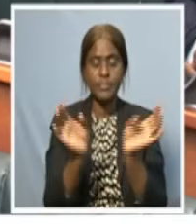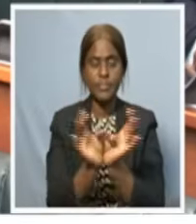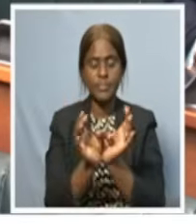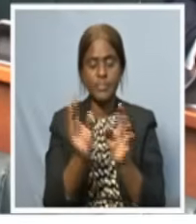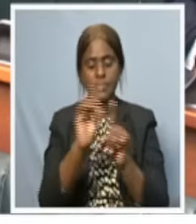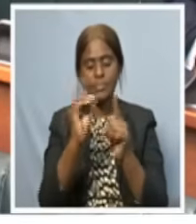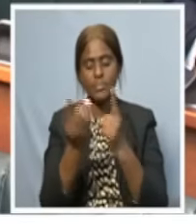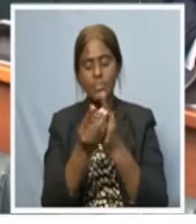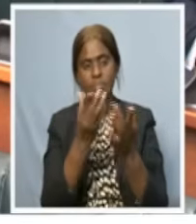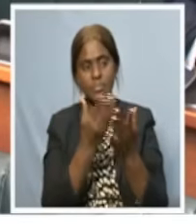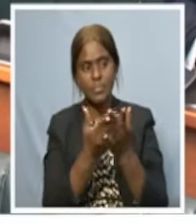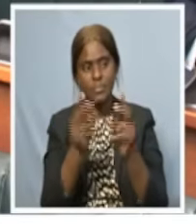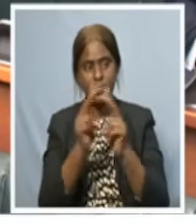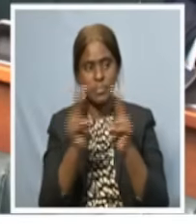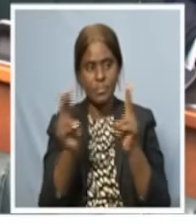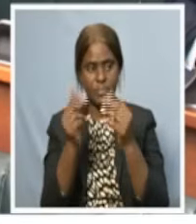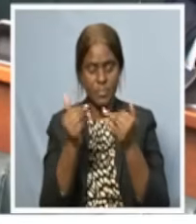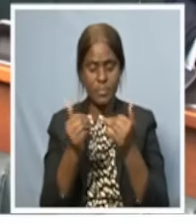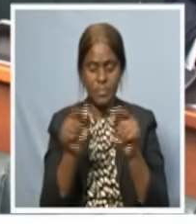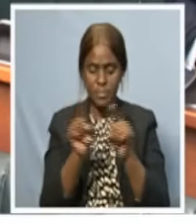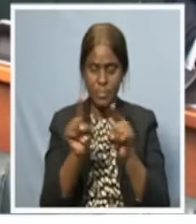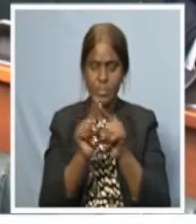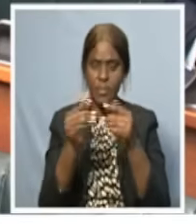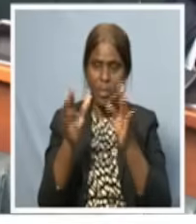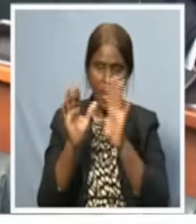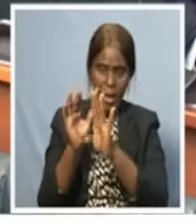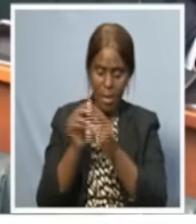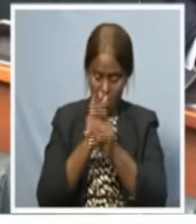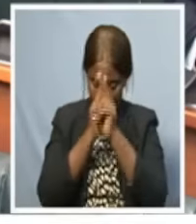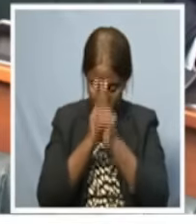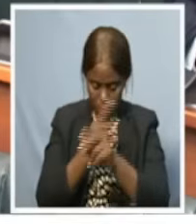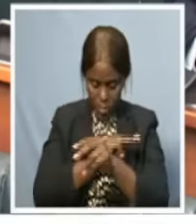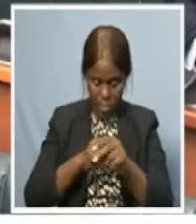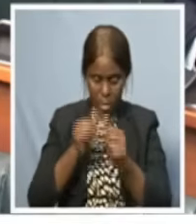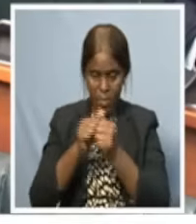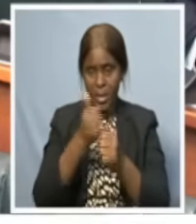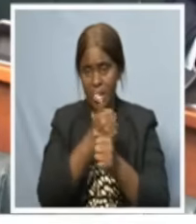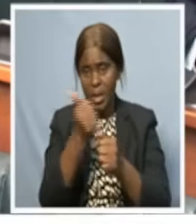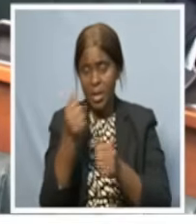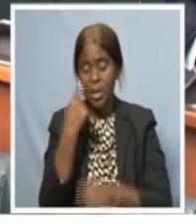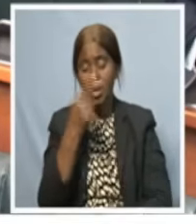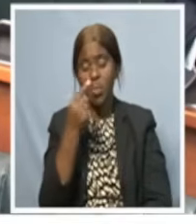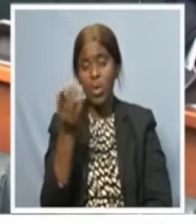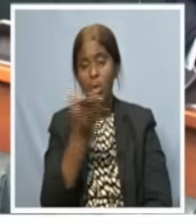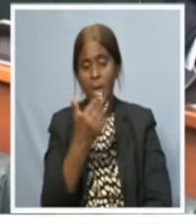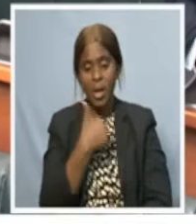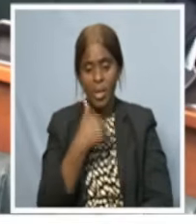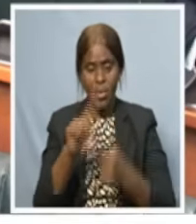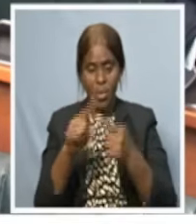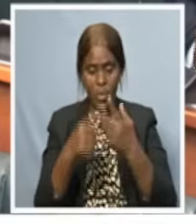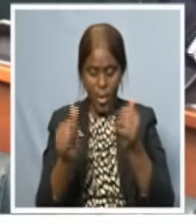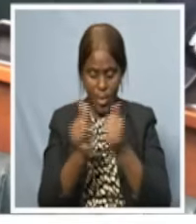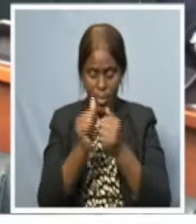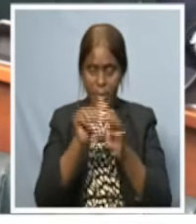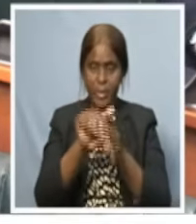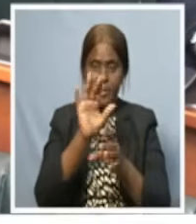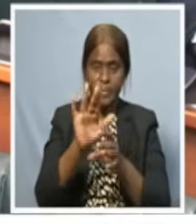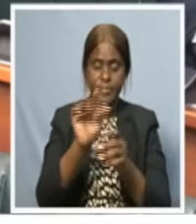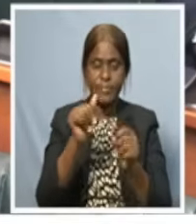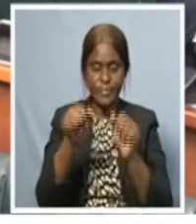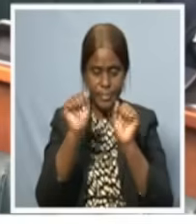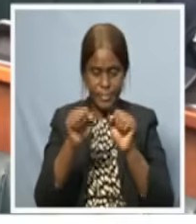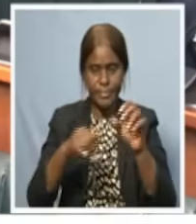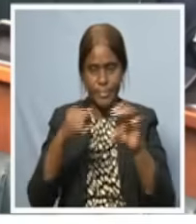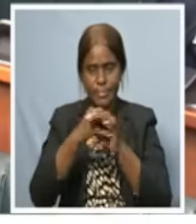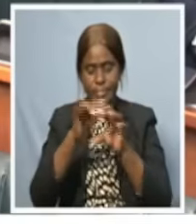constituency or the district. So it is open. The honorable member and those who have to be with him, they